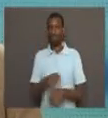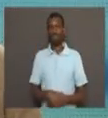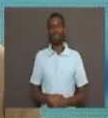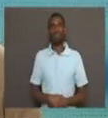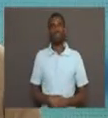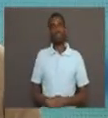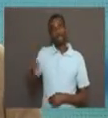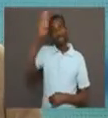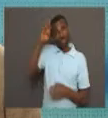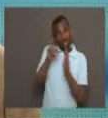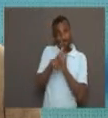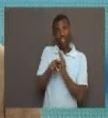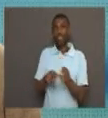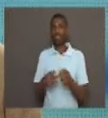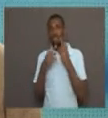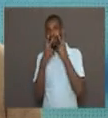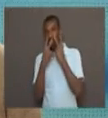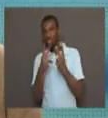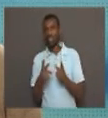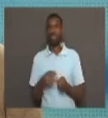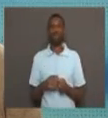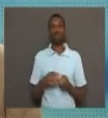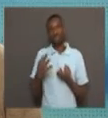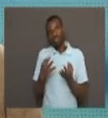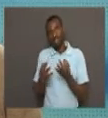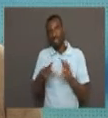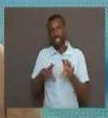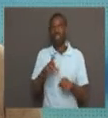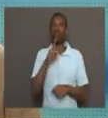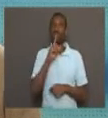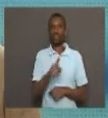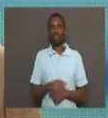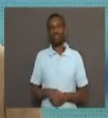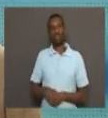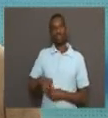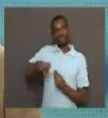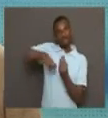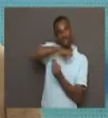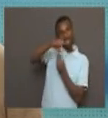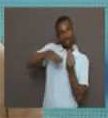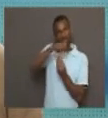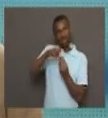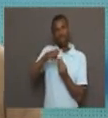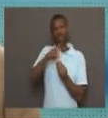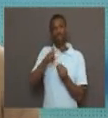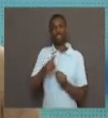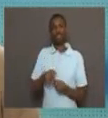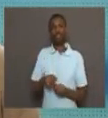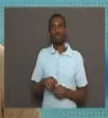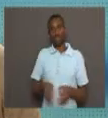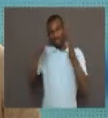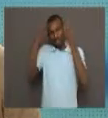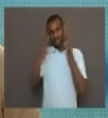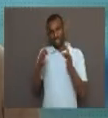The Bohr model demonstrated that electrons have fixed, specific